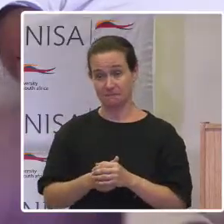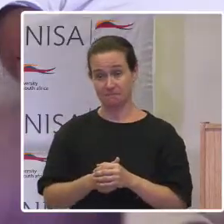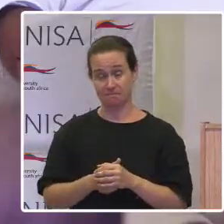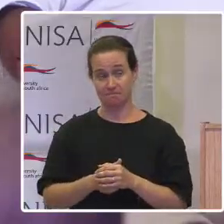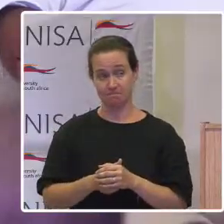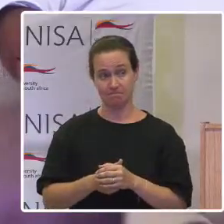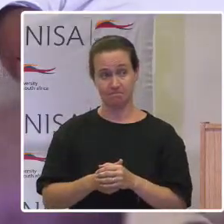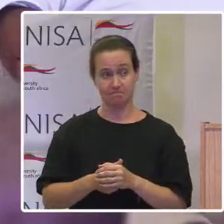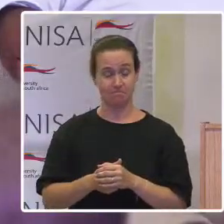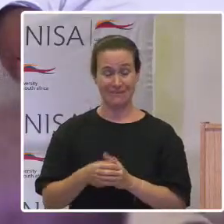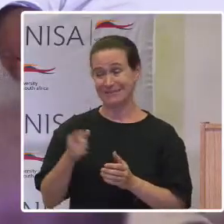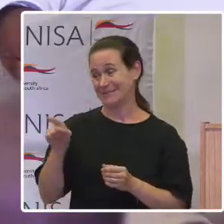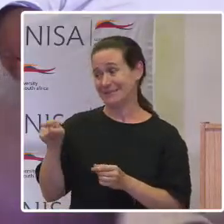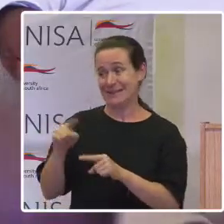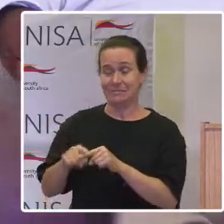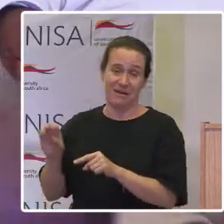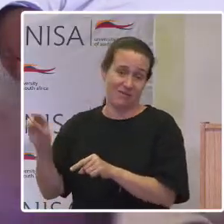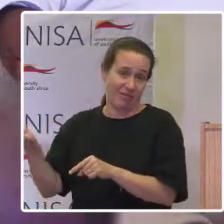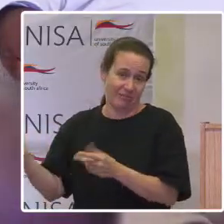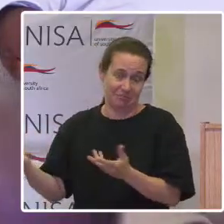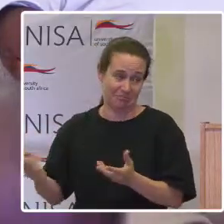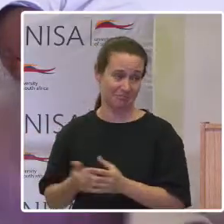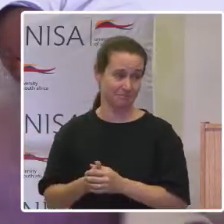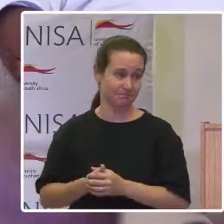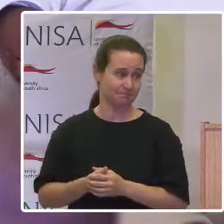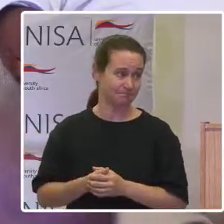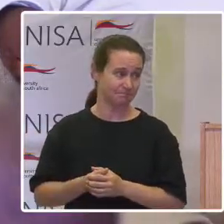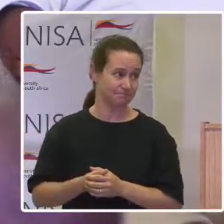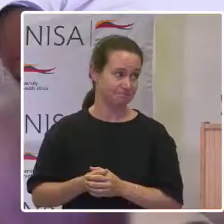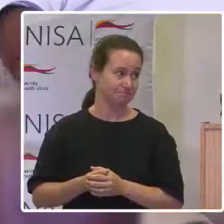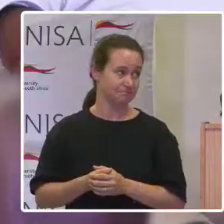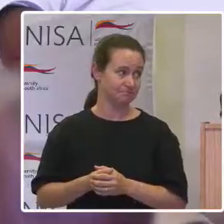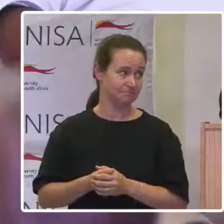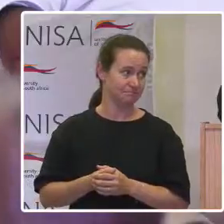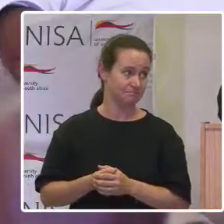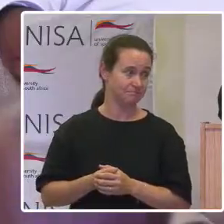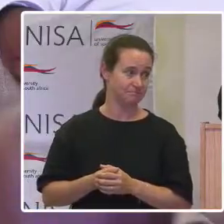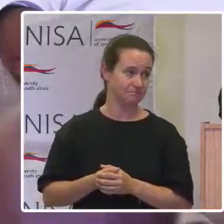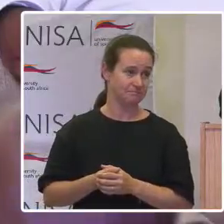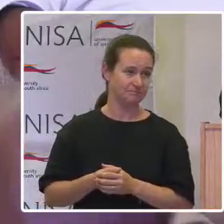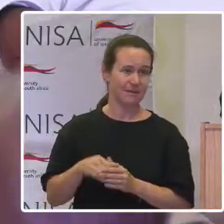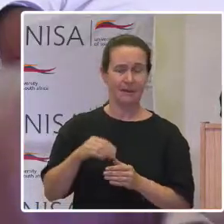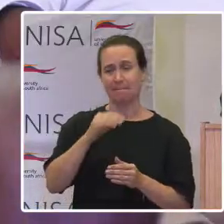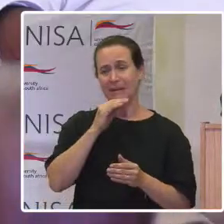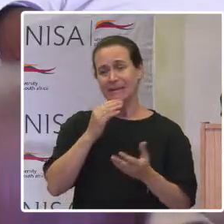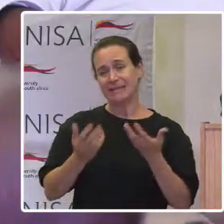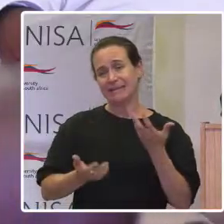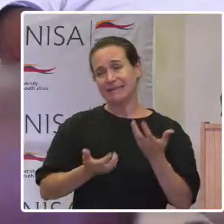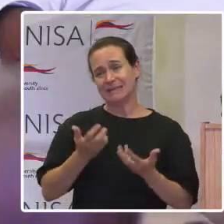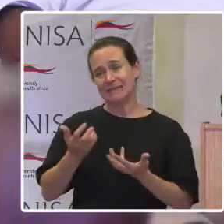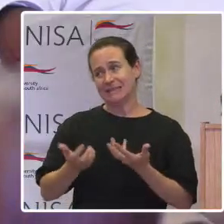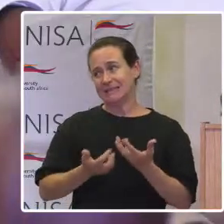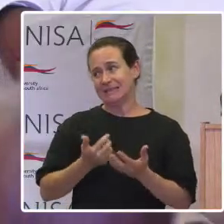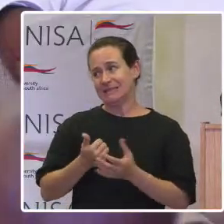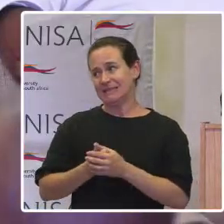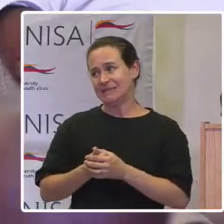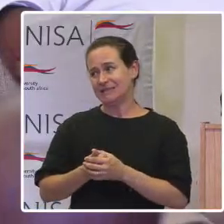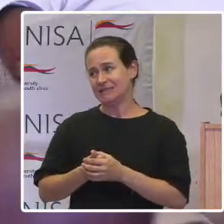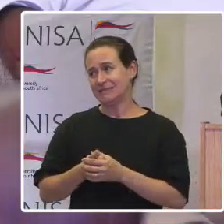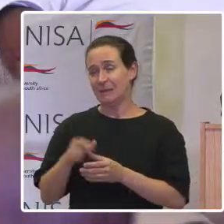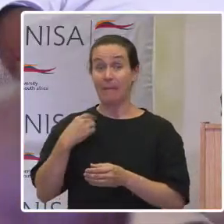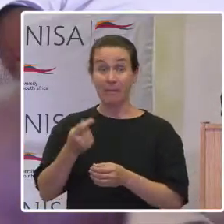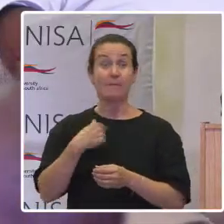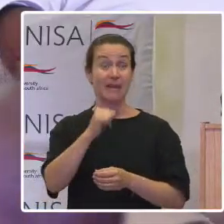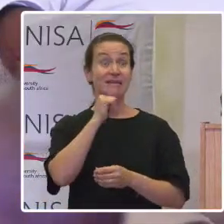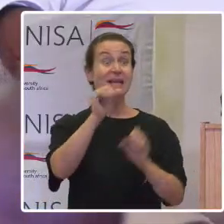side. So it would be saying something, saying something that giving false hope to